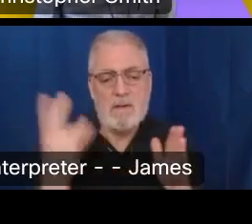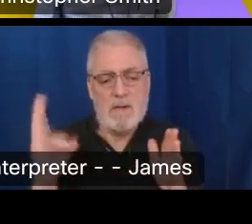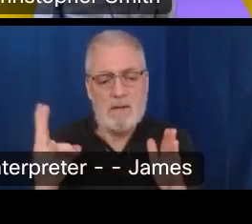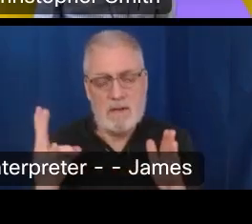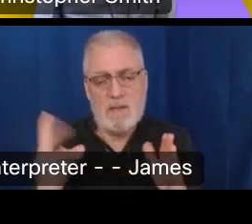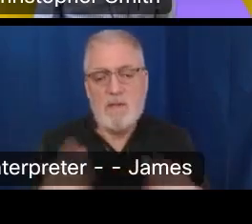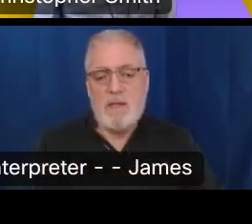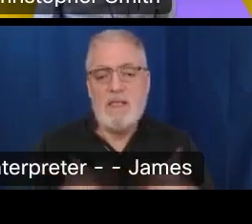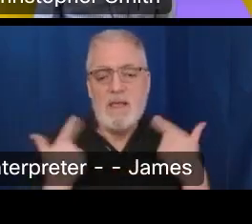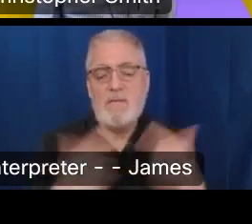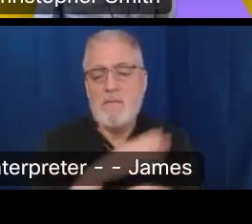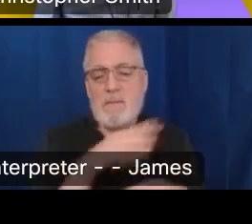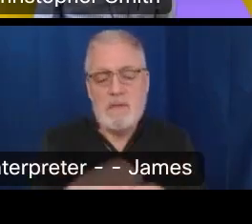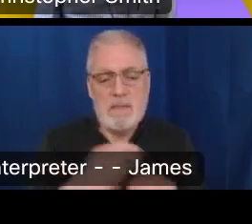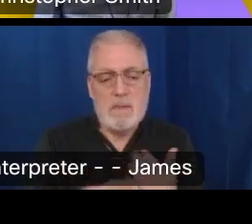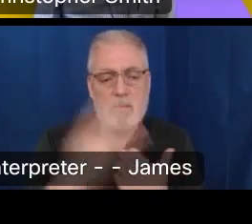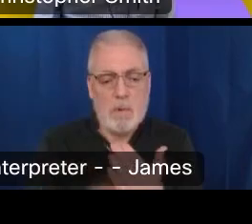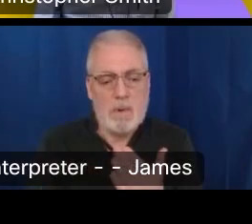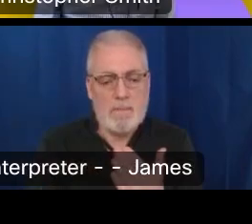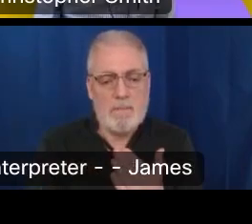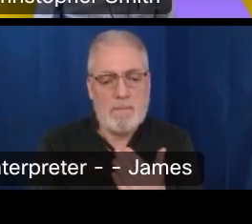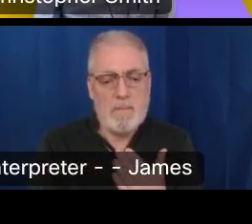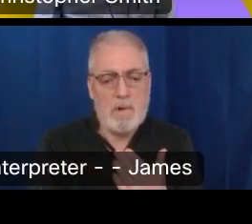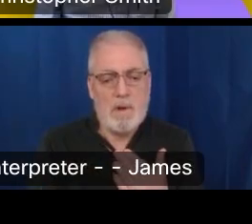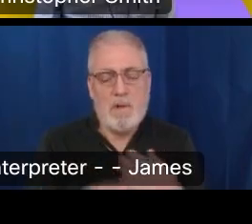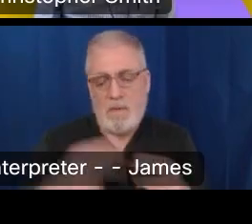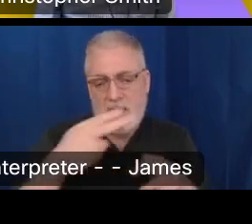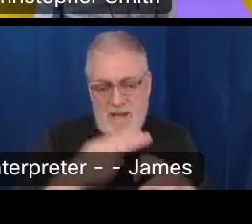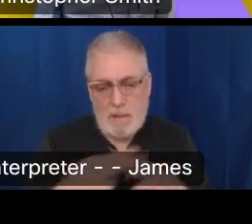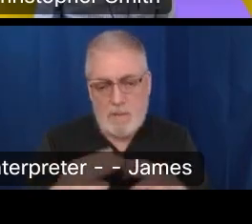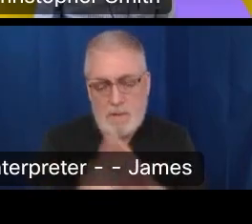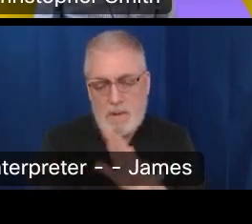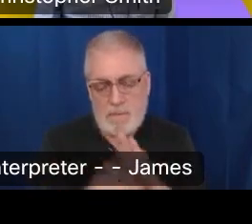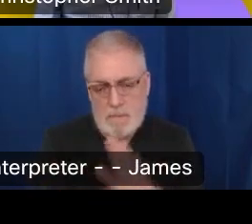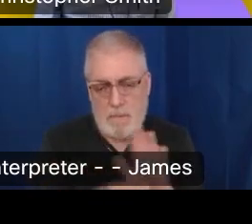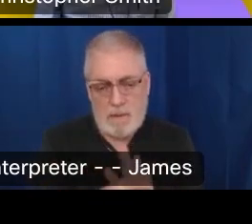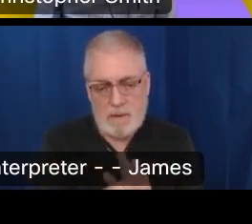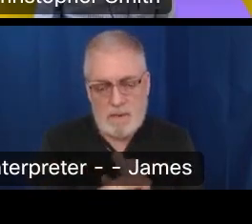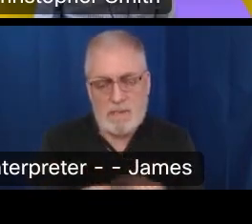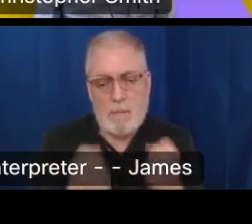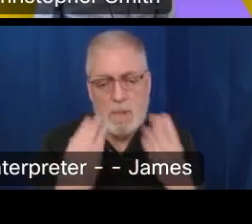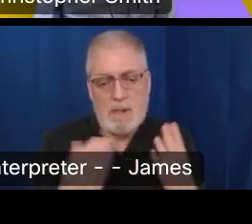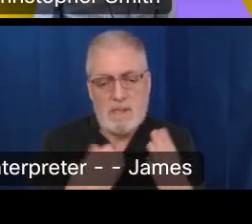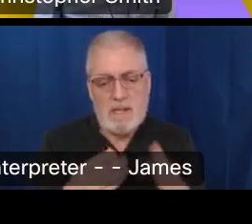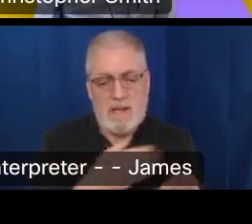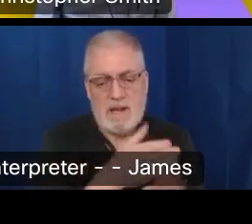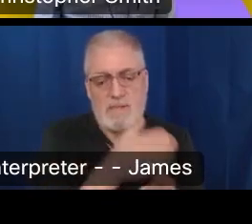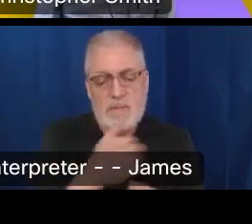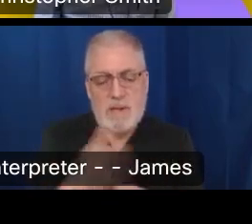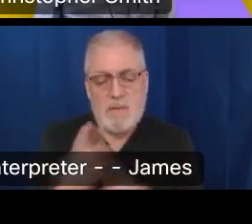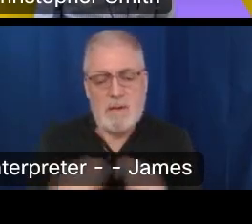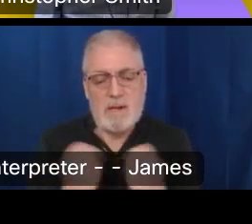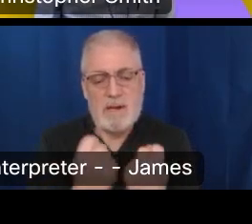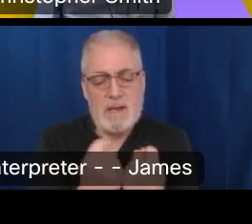while they're there for the temporary period. It's, again, multidisciplinary team approach with